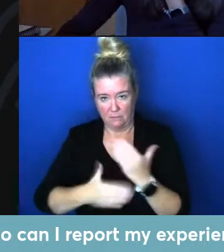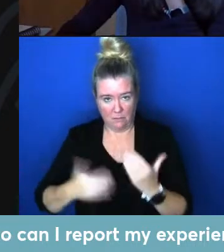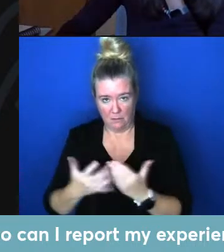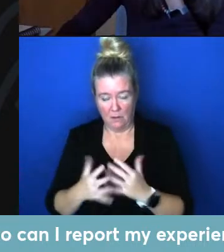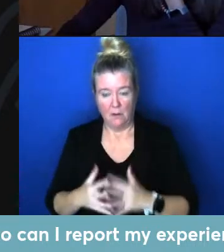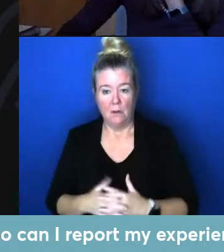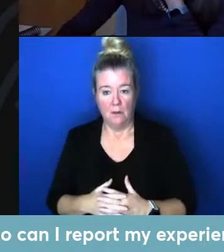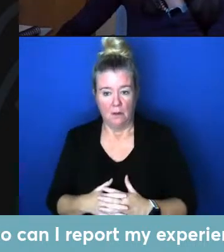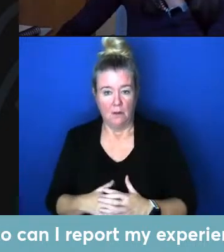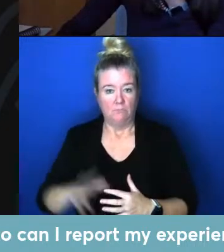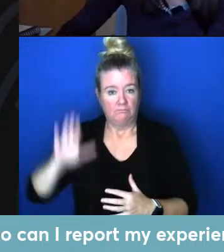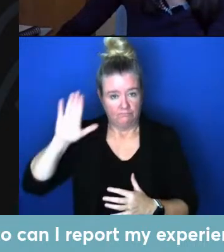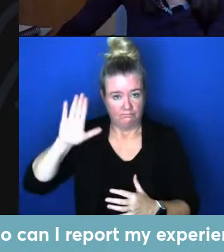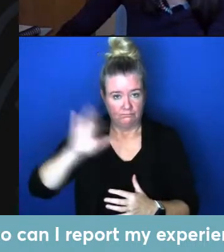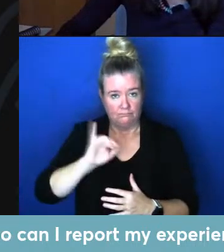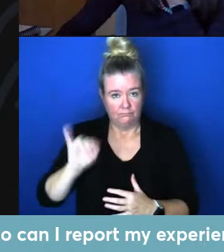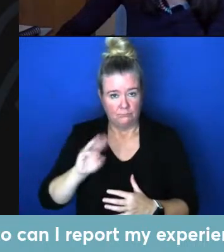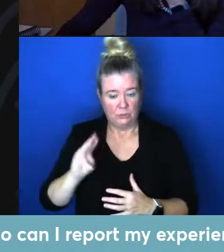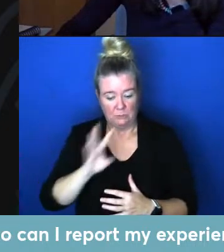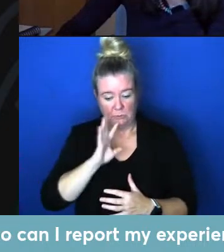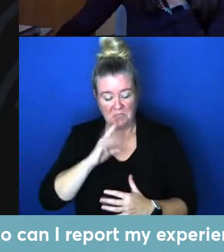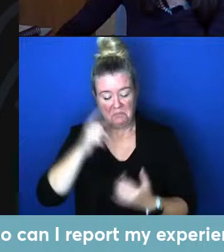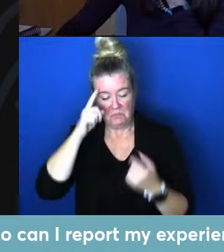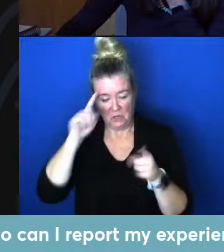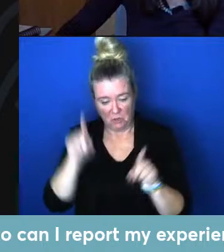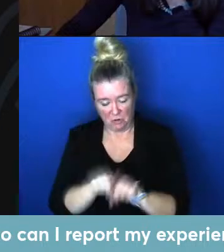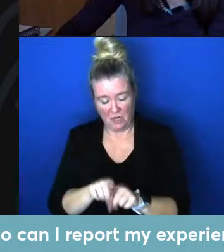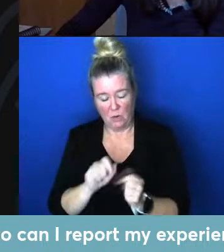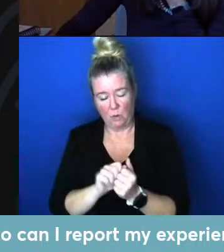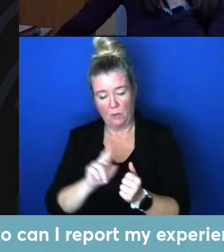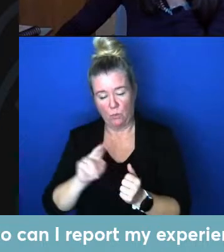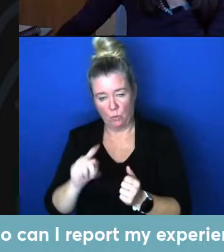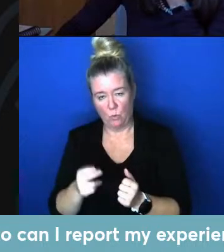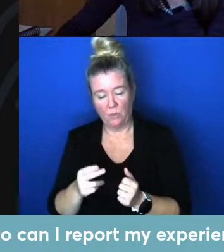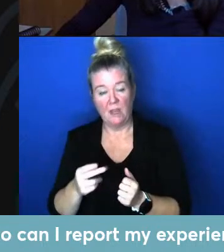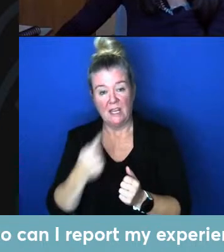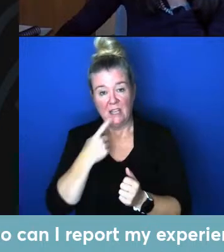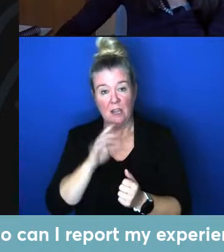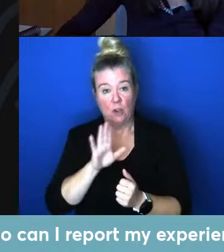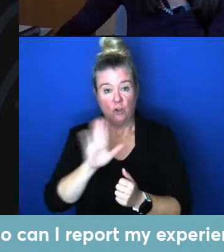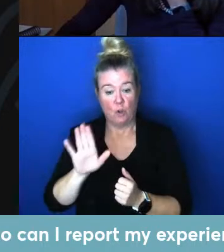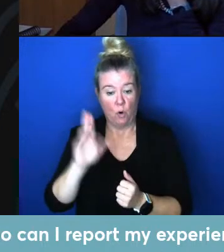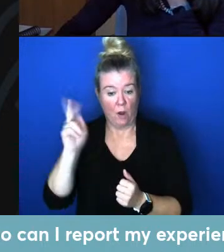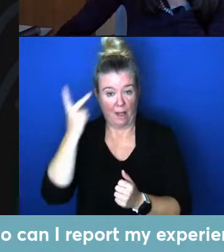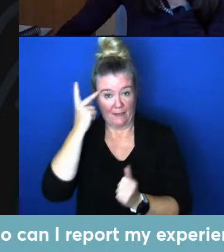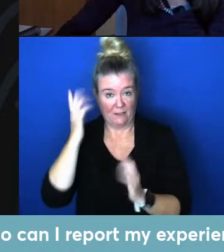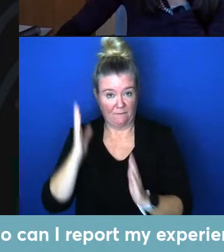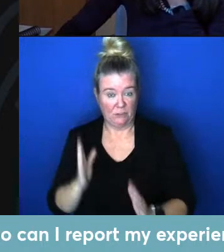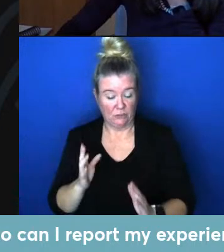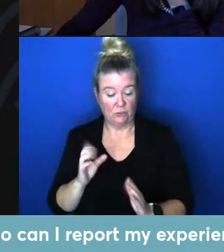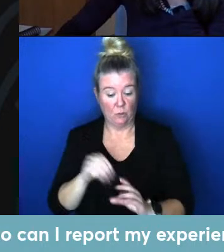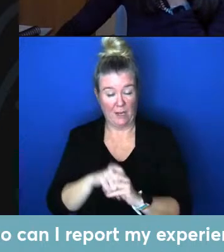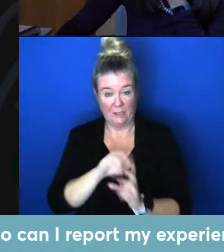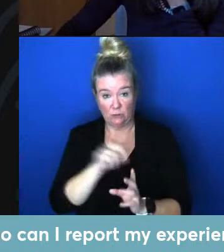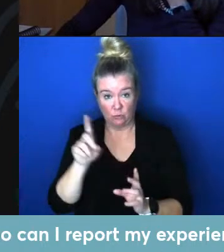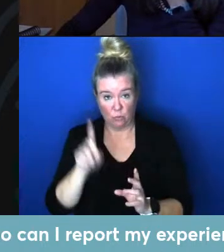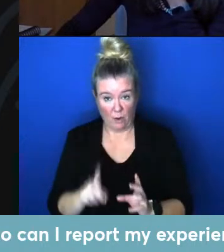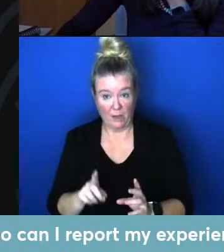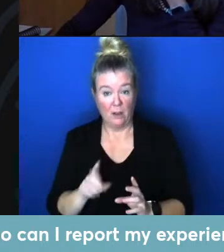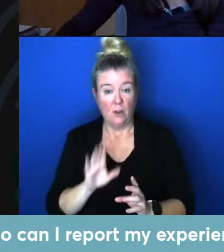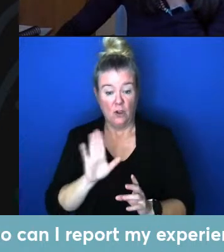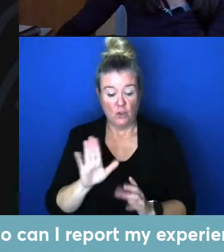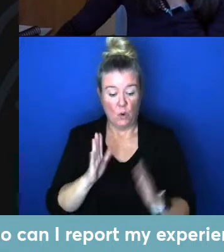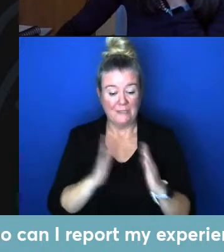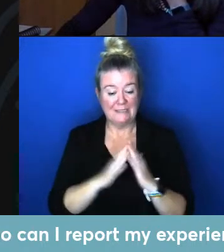And I totally agree with Ruth. I would add to that, you're elected officials. So in Detroit, you know, your